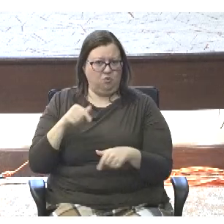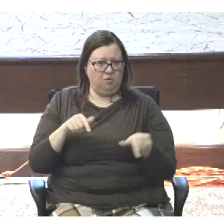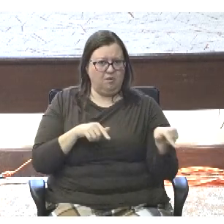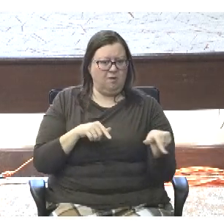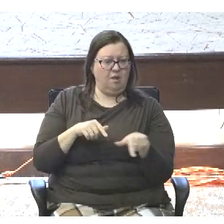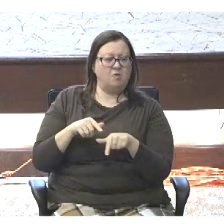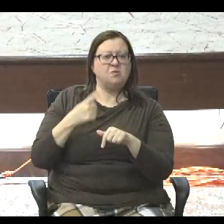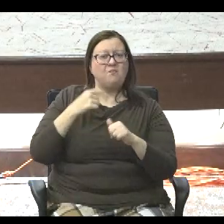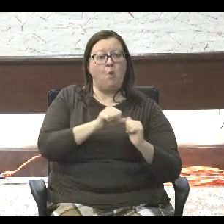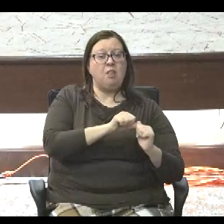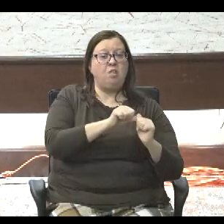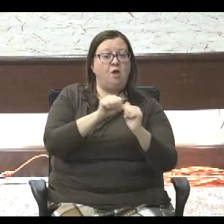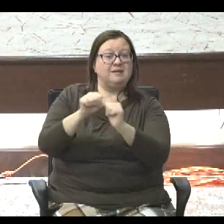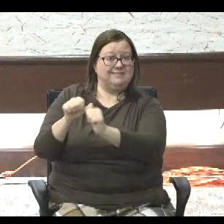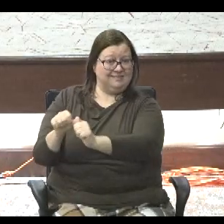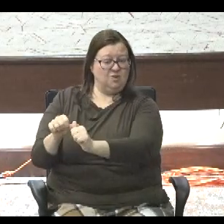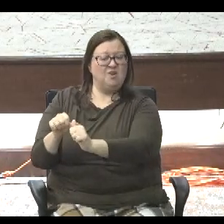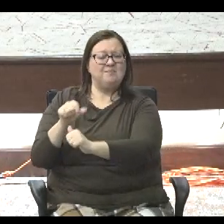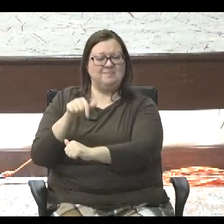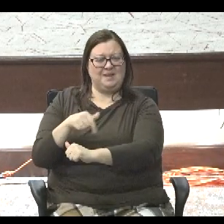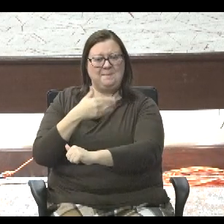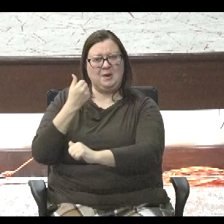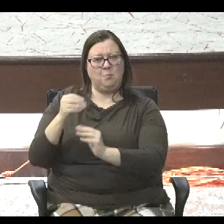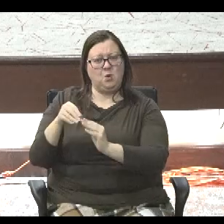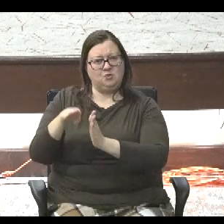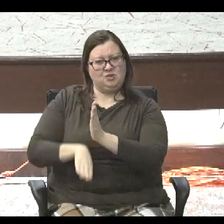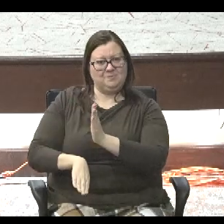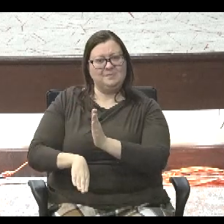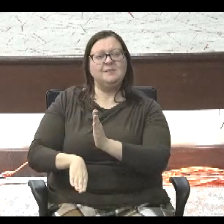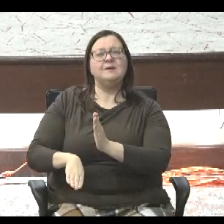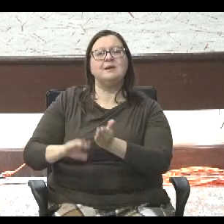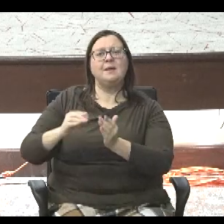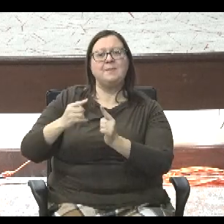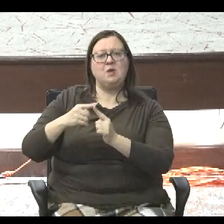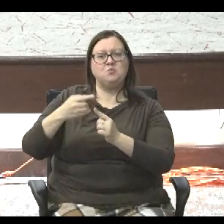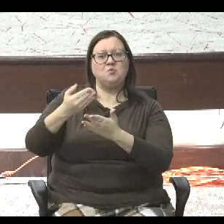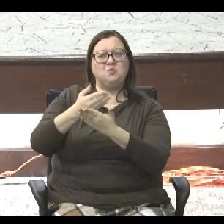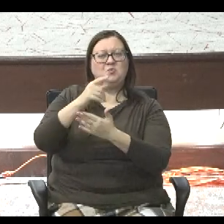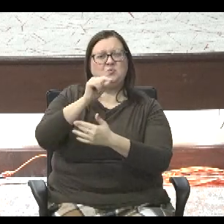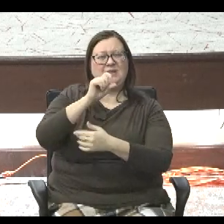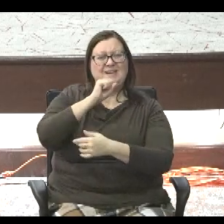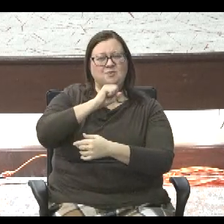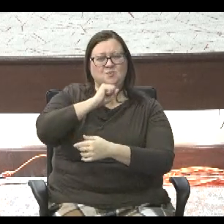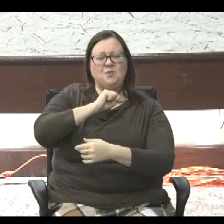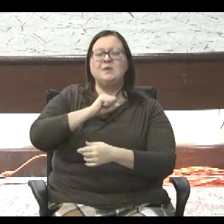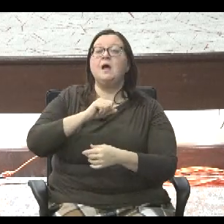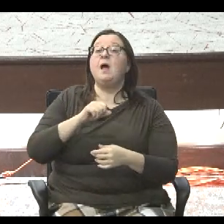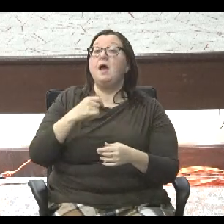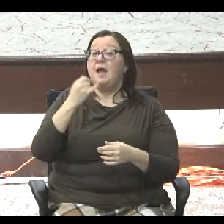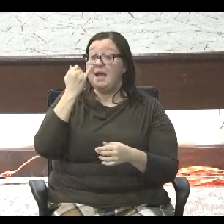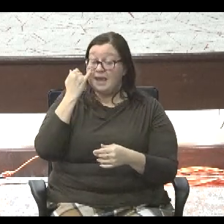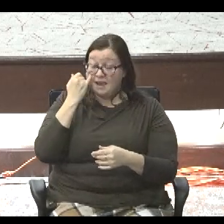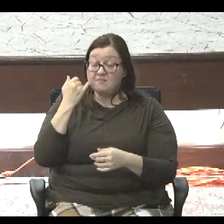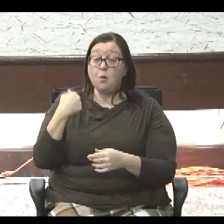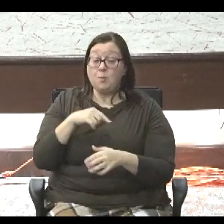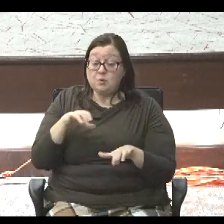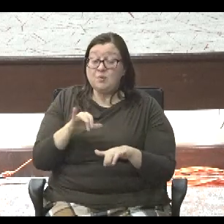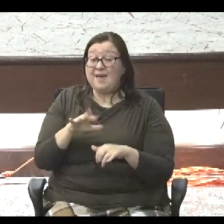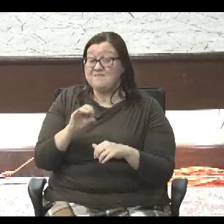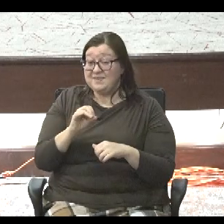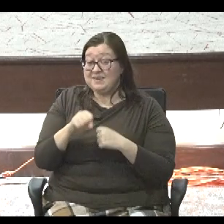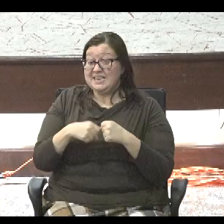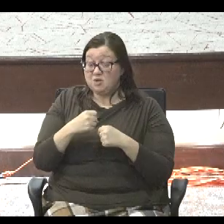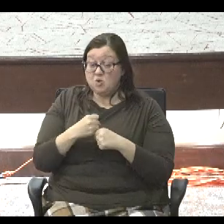50-year life of that street, we're projecting that the City of Waco can save almost $12 billion on